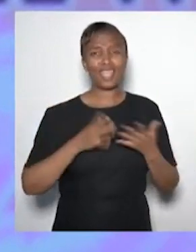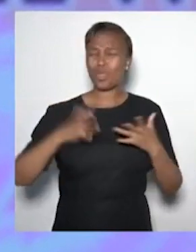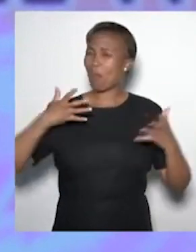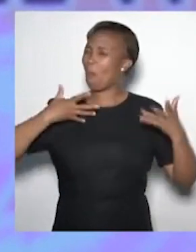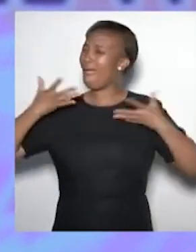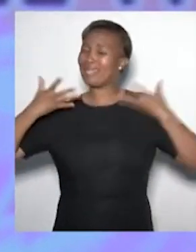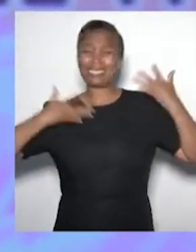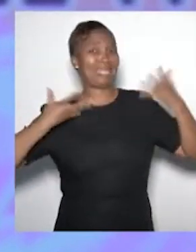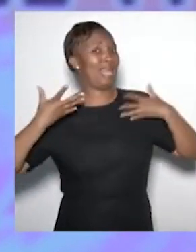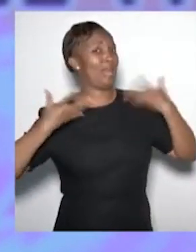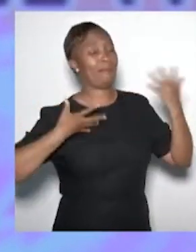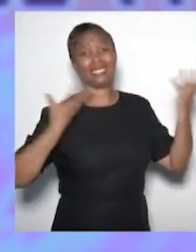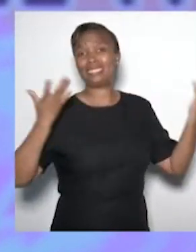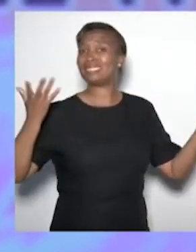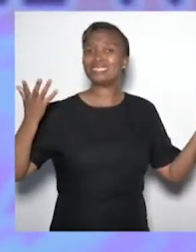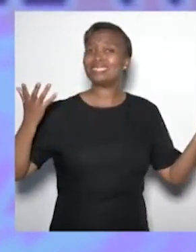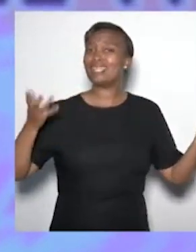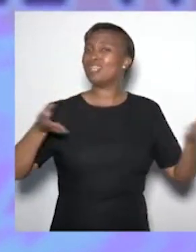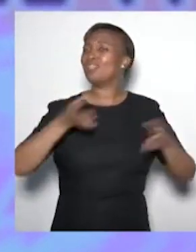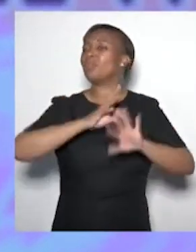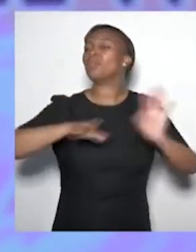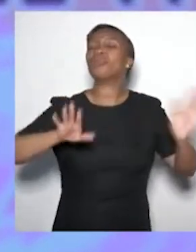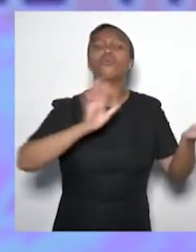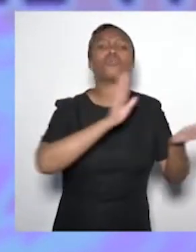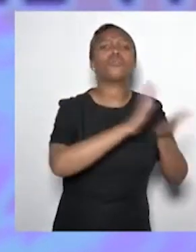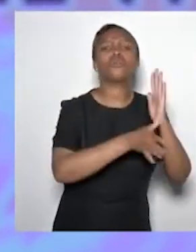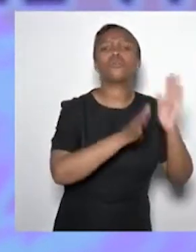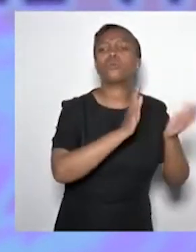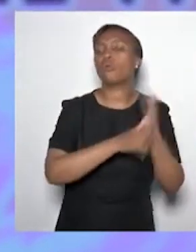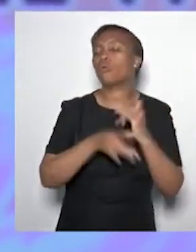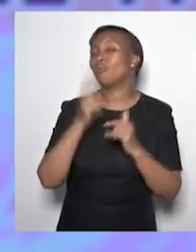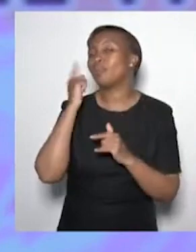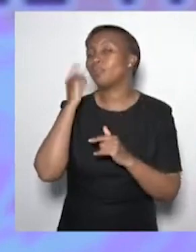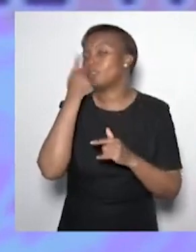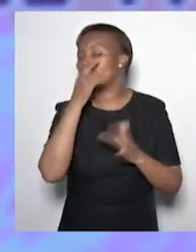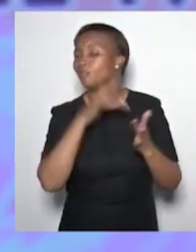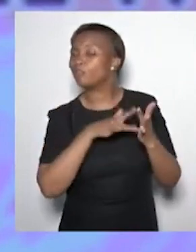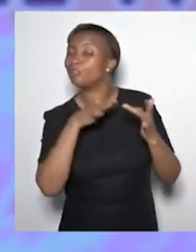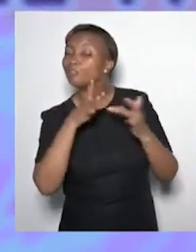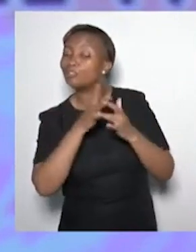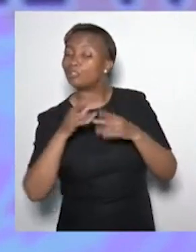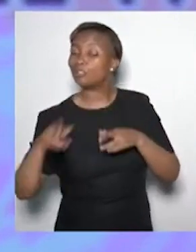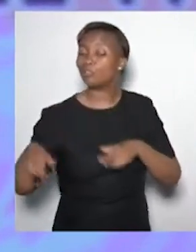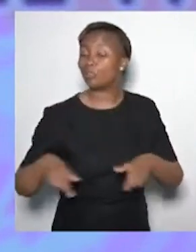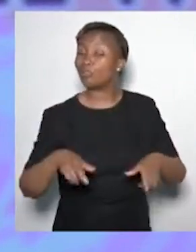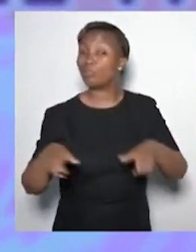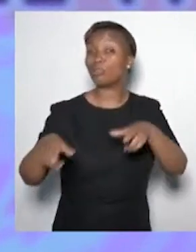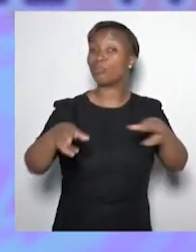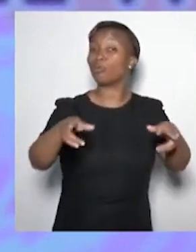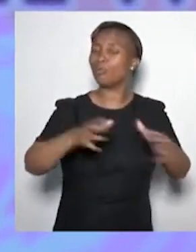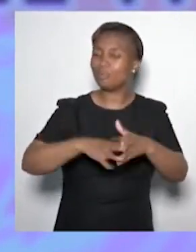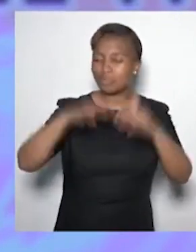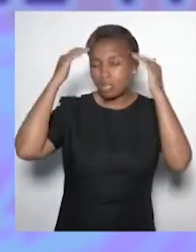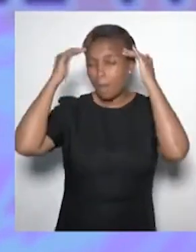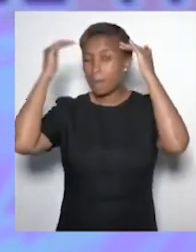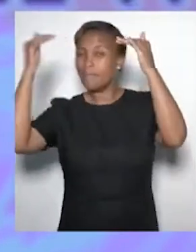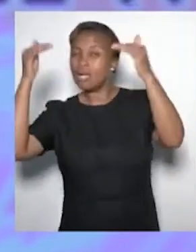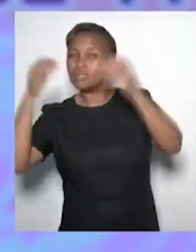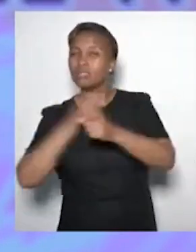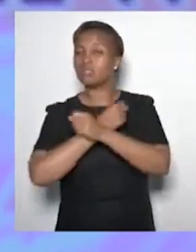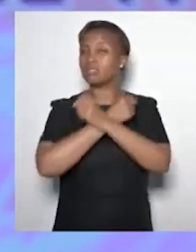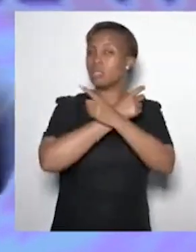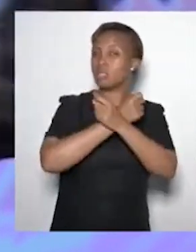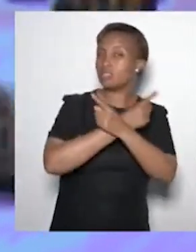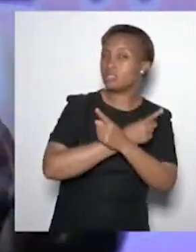excitement. You don't go witnessing for Jesus on the streets, buses,